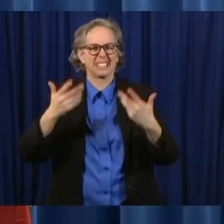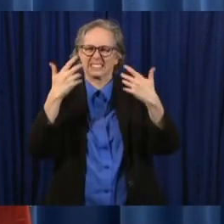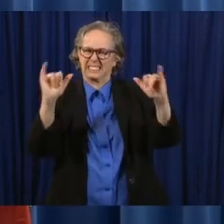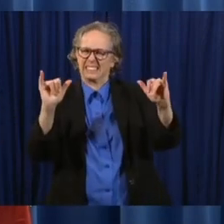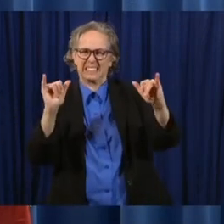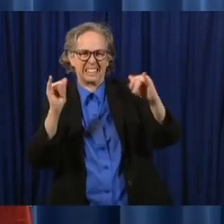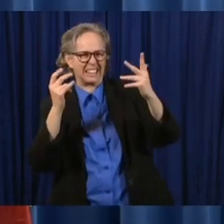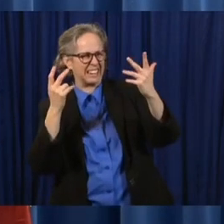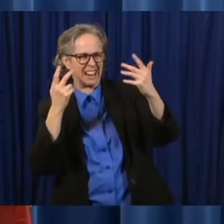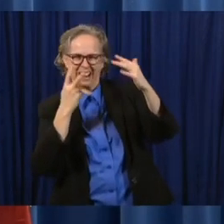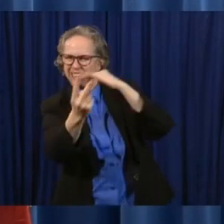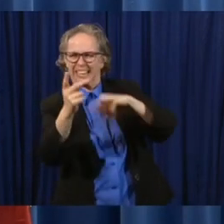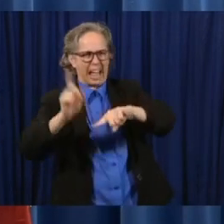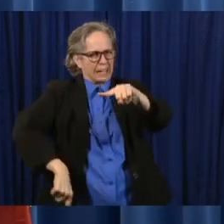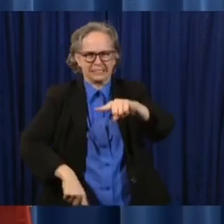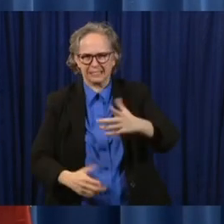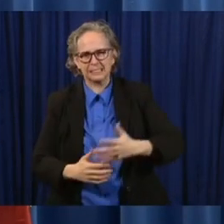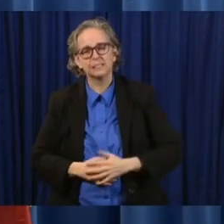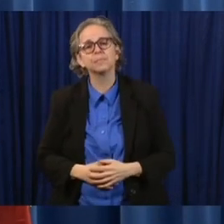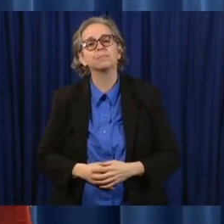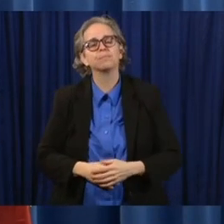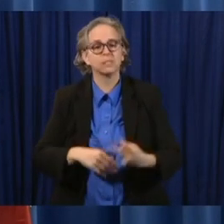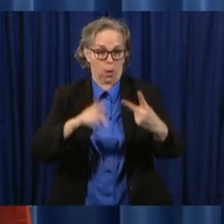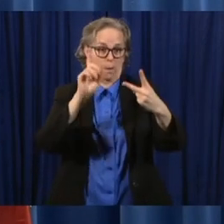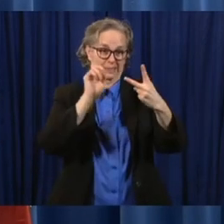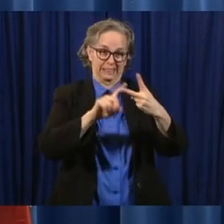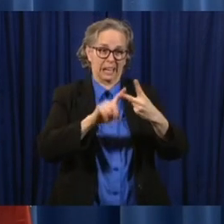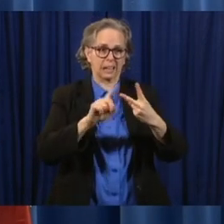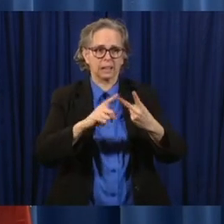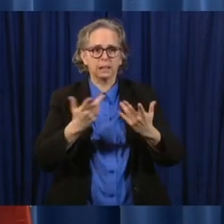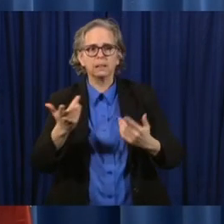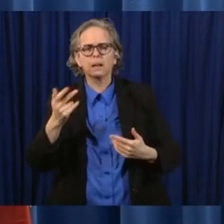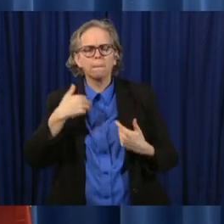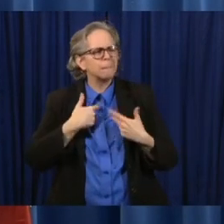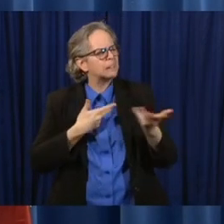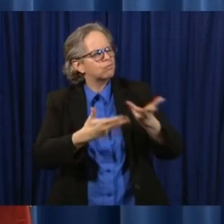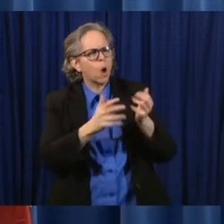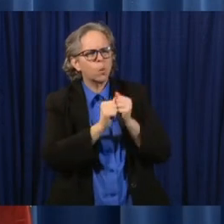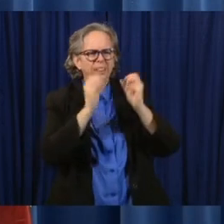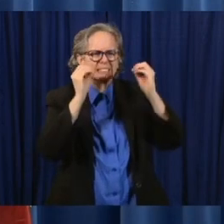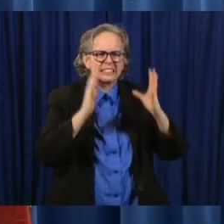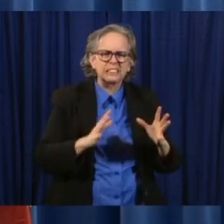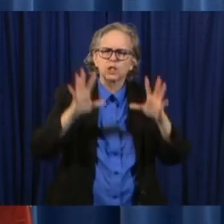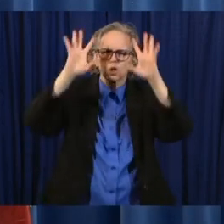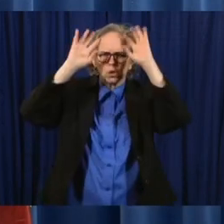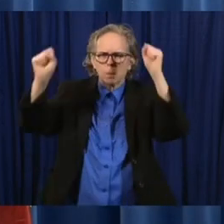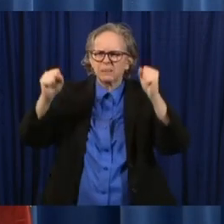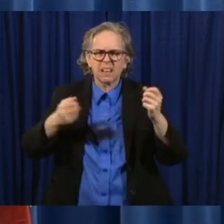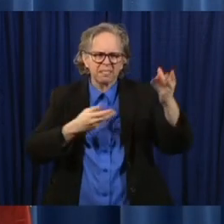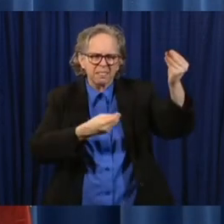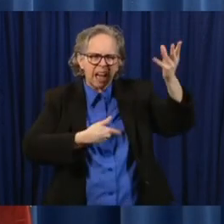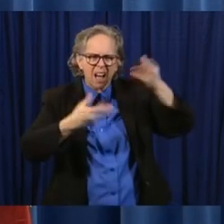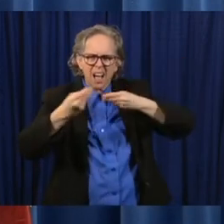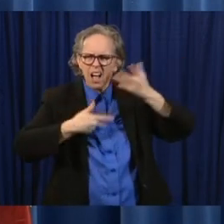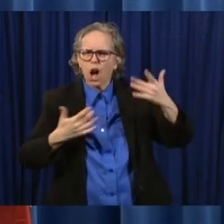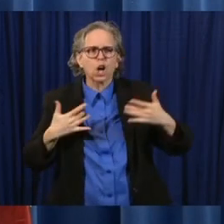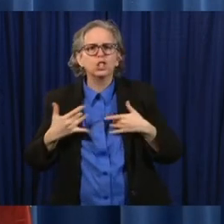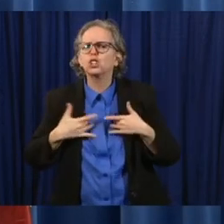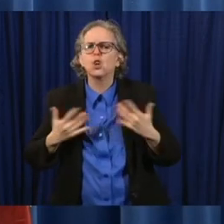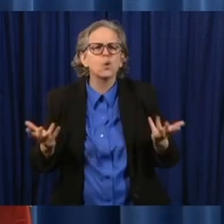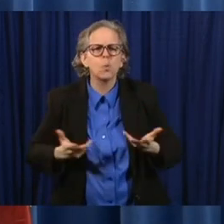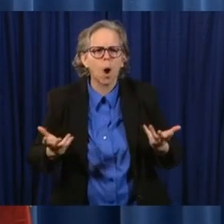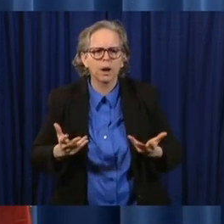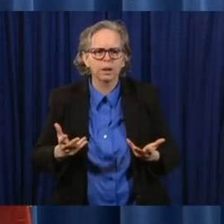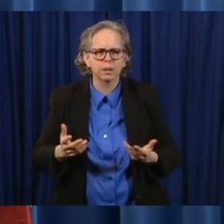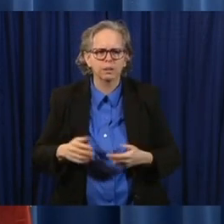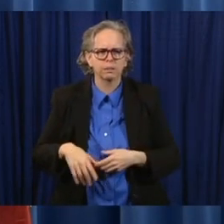been expressed to me by teachers as well as superintendents is continuity. And to go